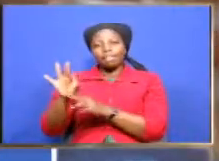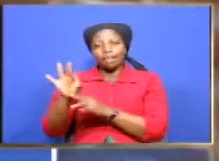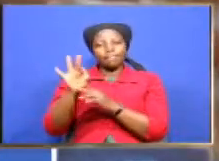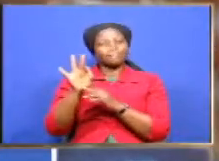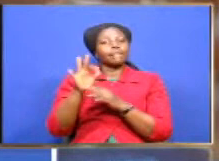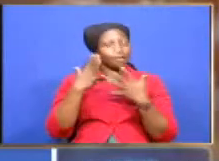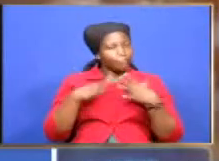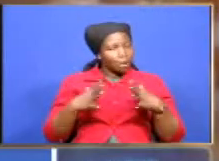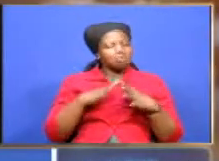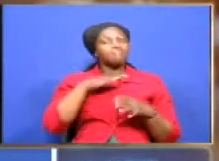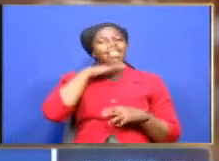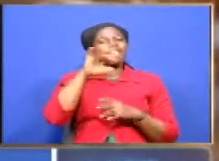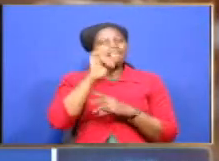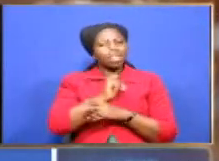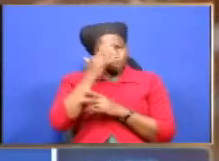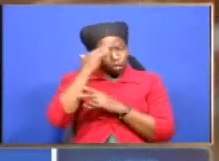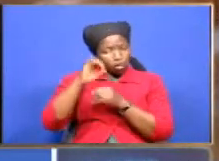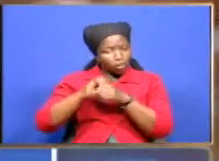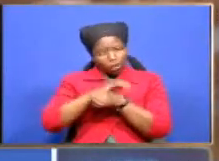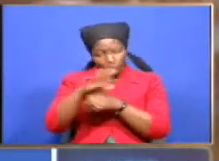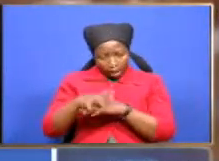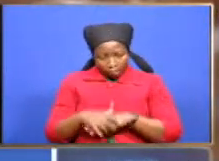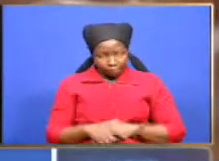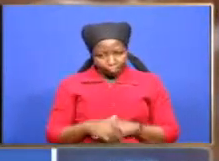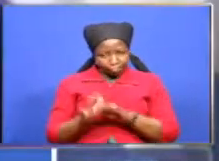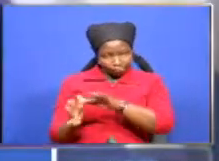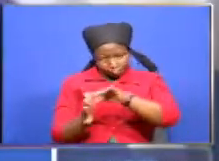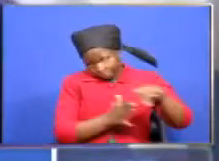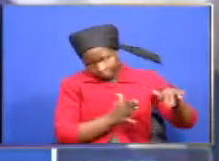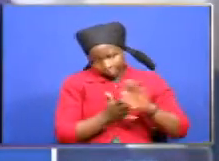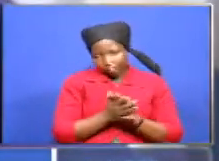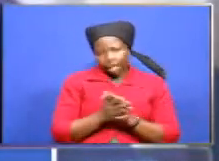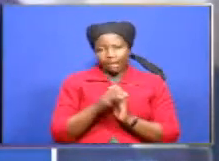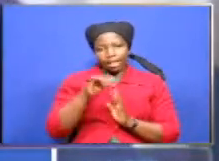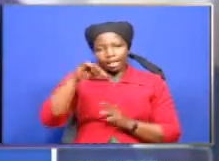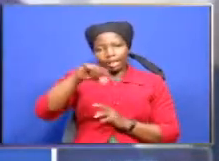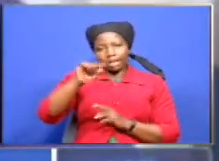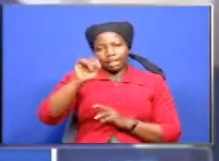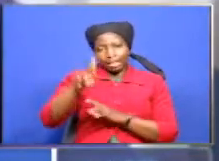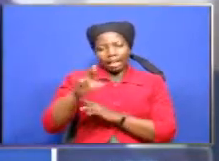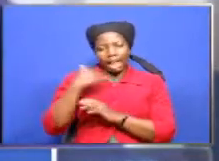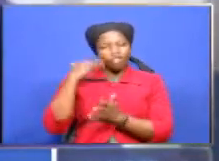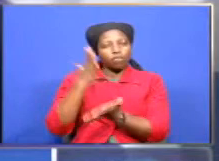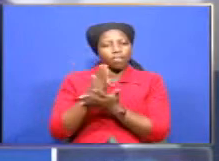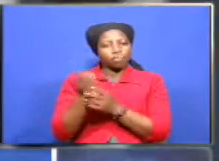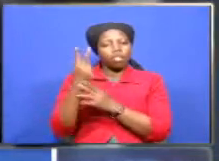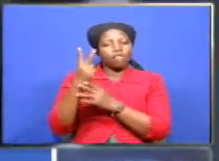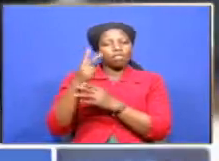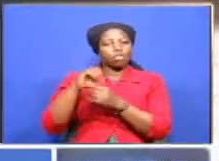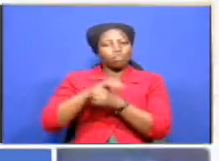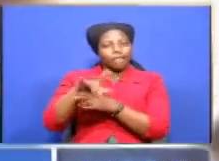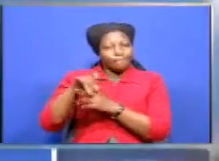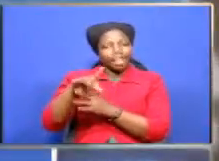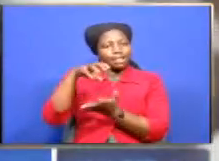indigenous people have died from COVID-19. Elsewhere, Qatar has confirmed 12 coronavirus cases in its central prison,